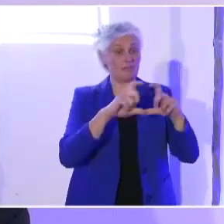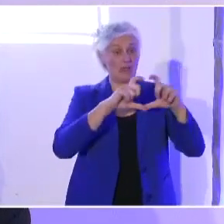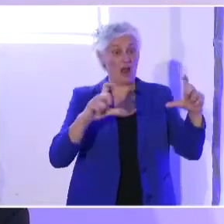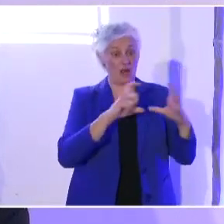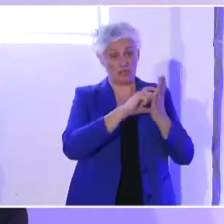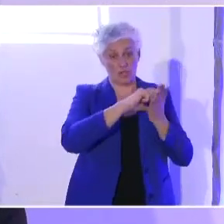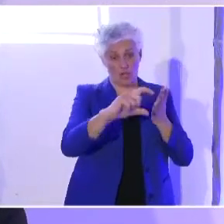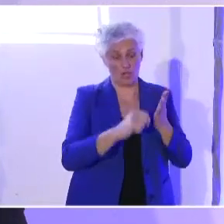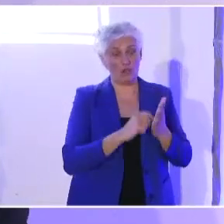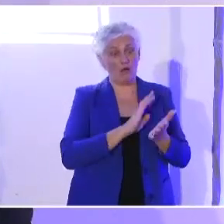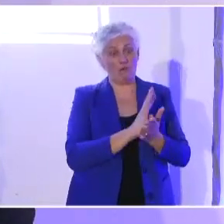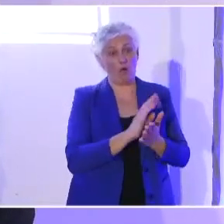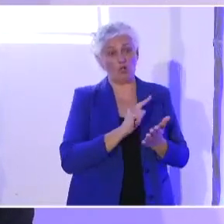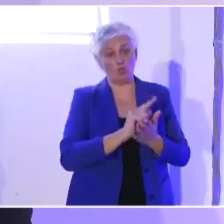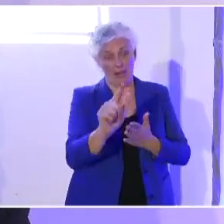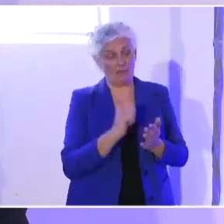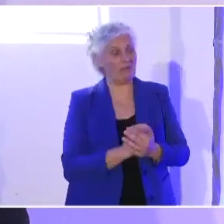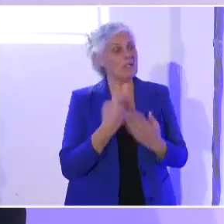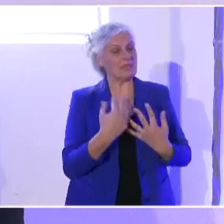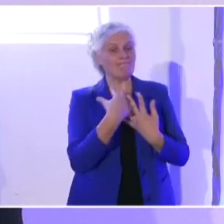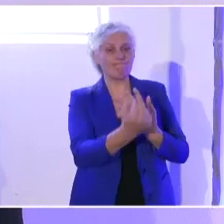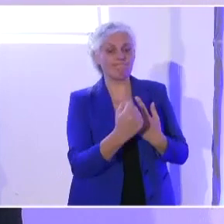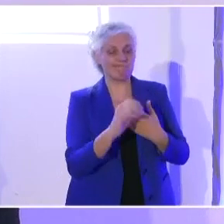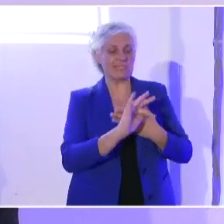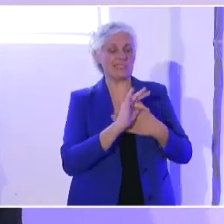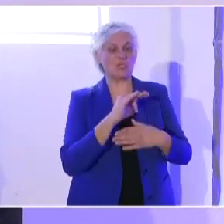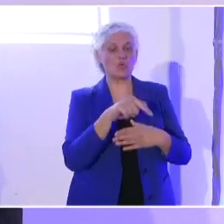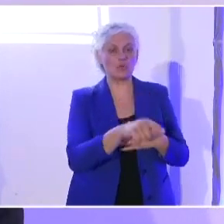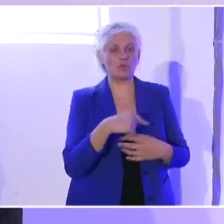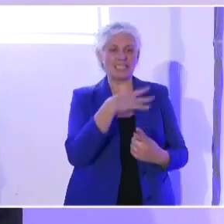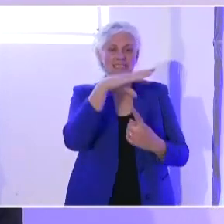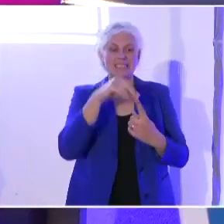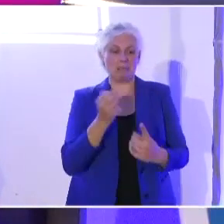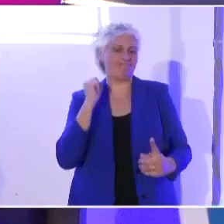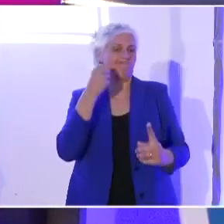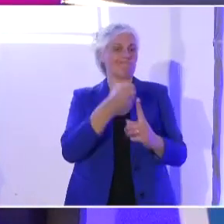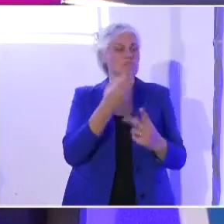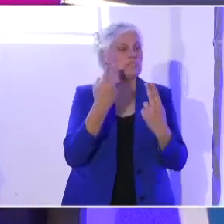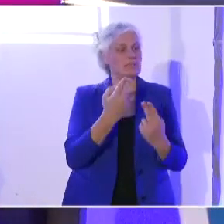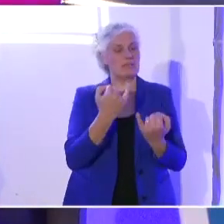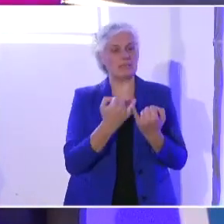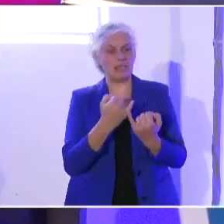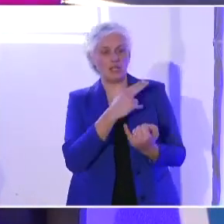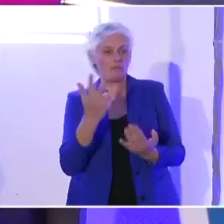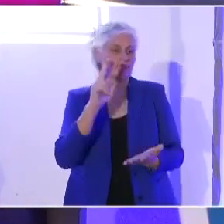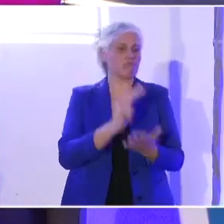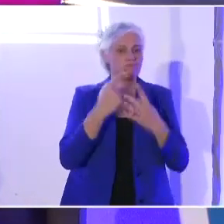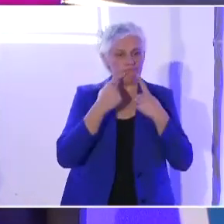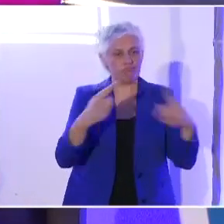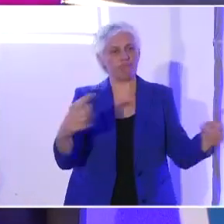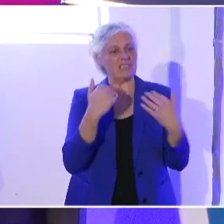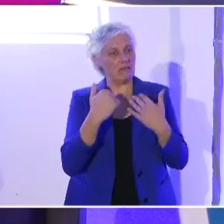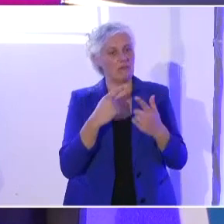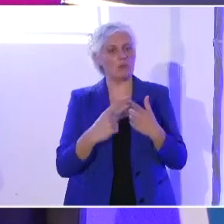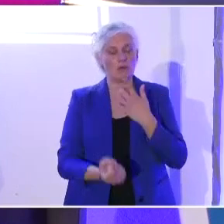412. There needs to be a breach of security that then leads to one of the specified impacts, things like unauthorized disclosure,